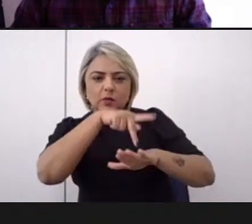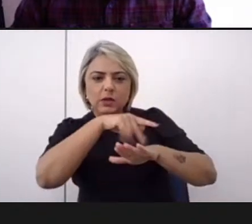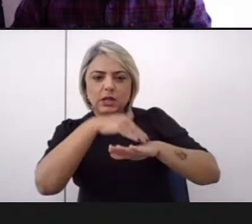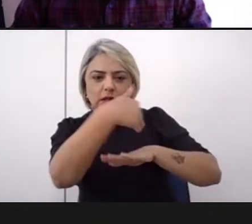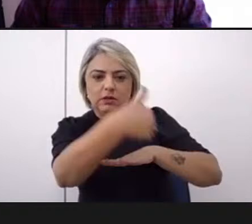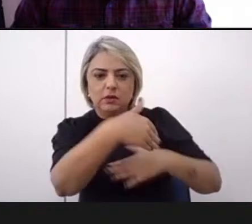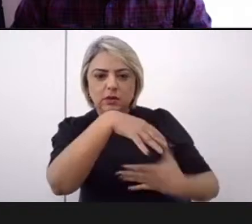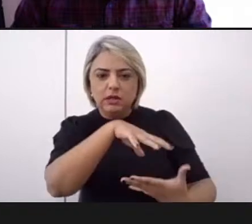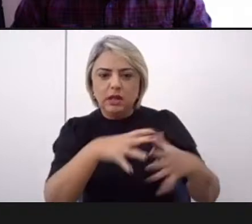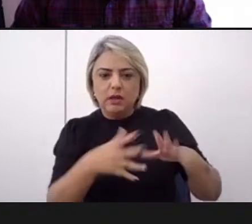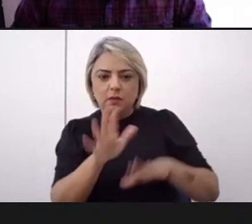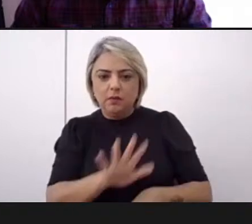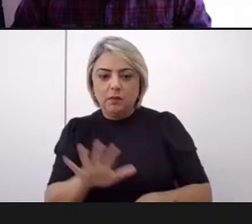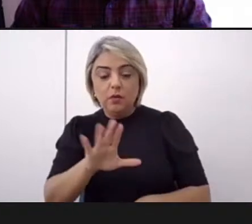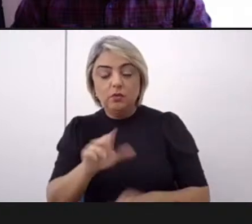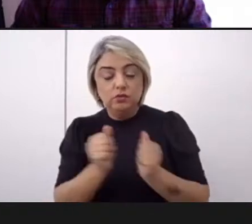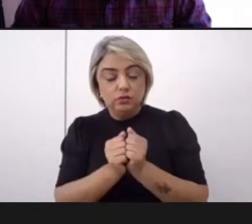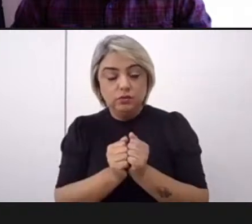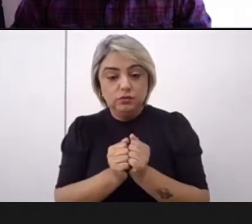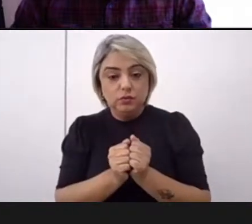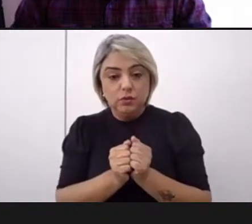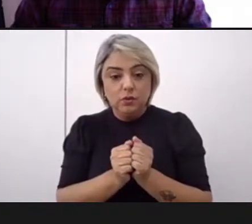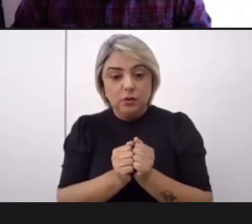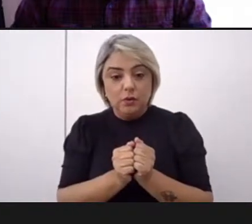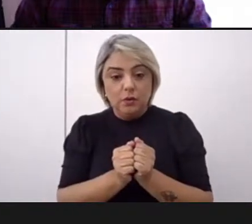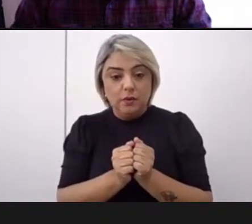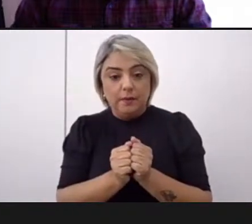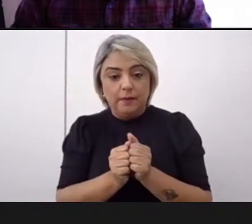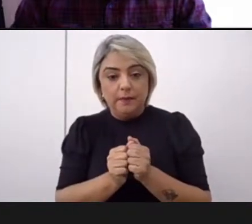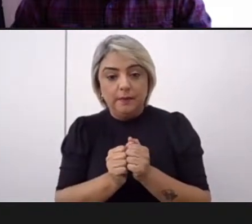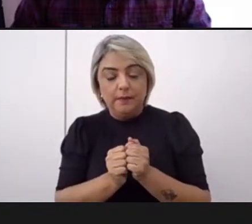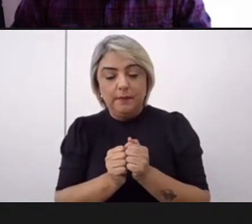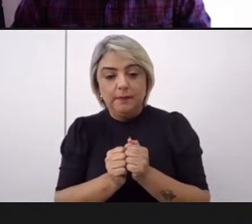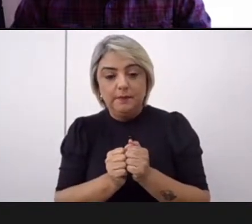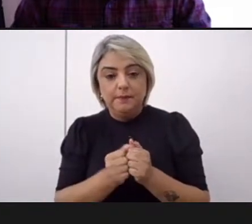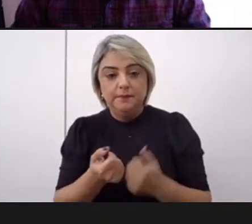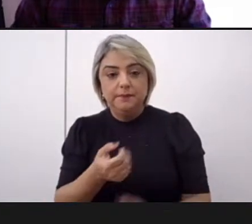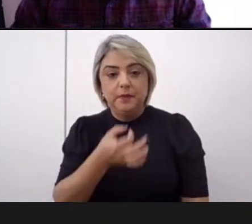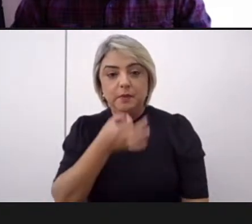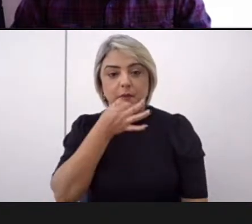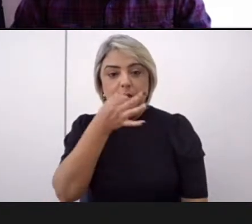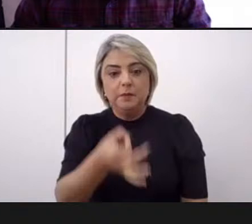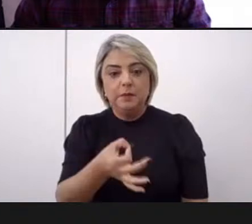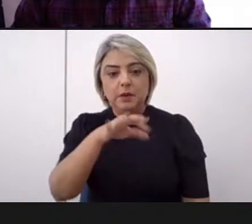With the globalization, more and more sectors of